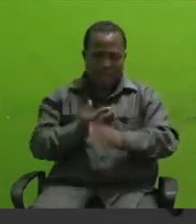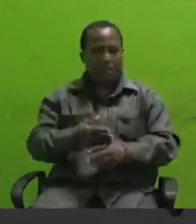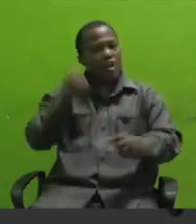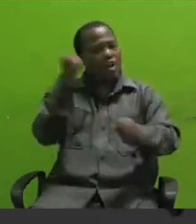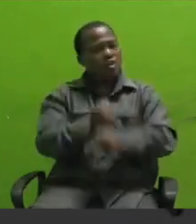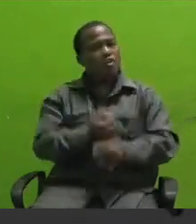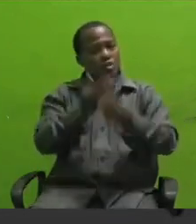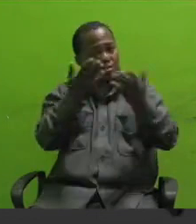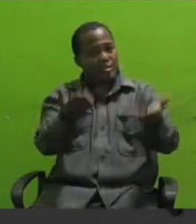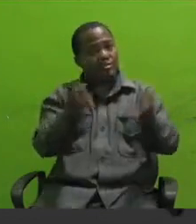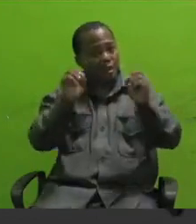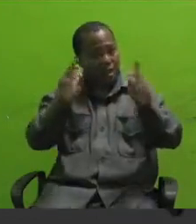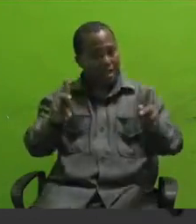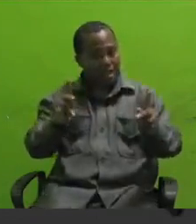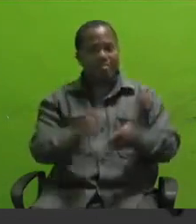3. Stand up, please.